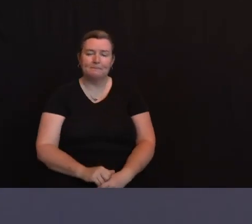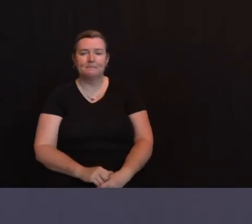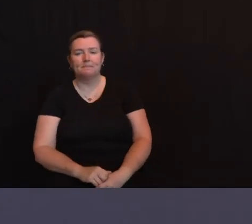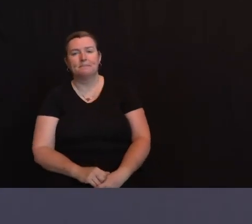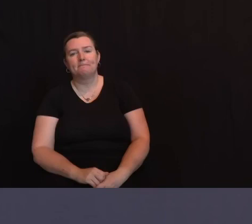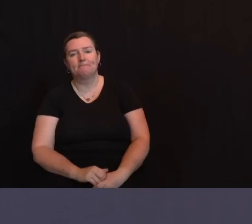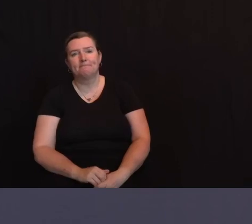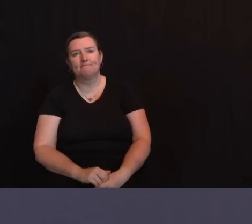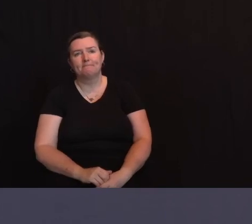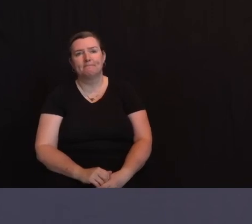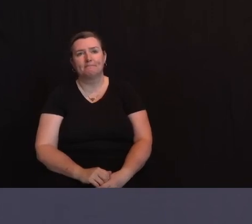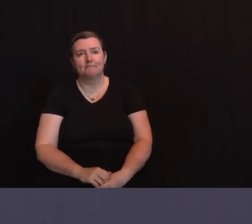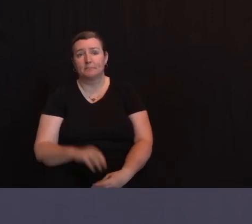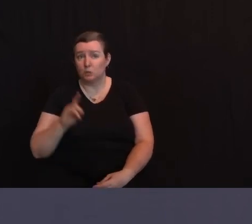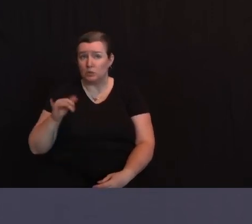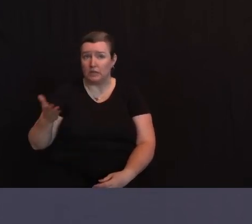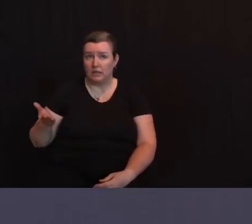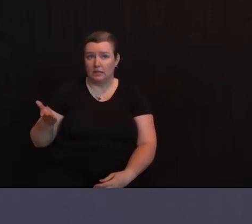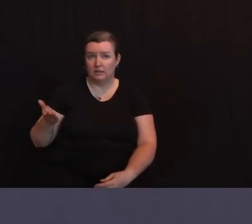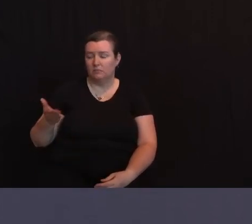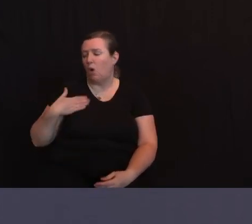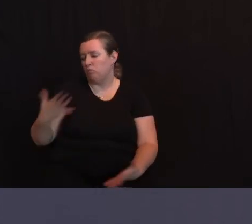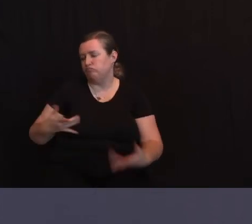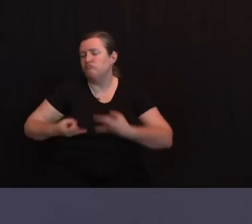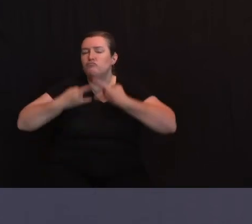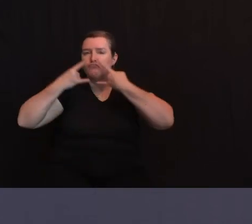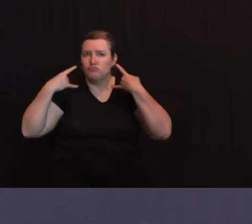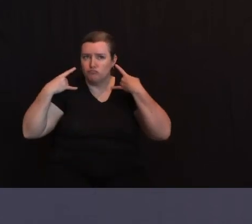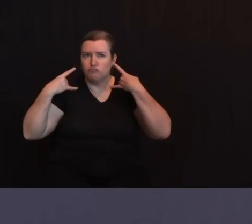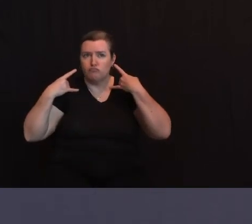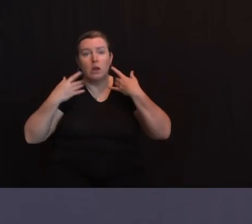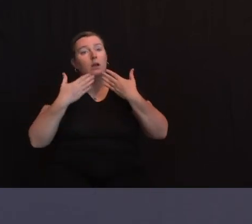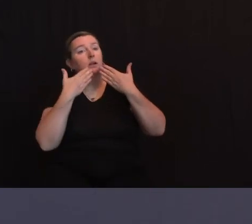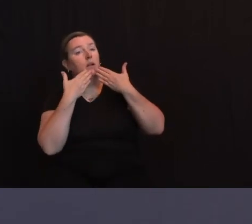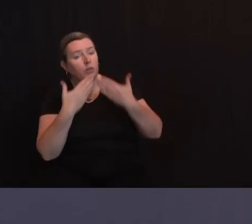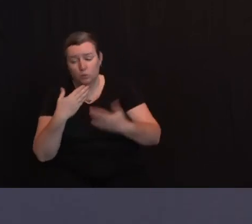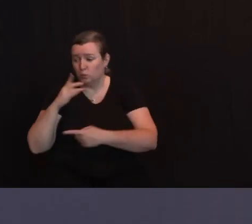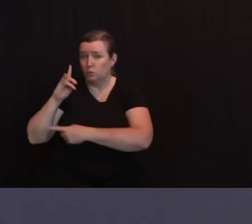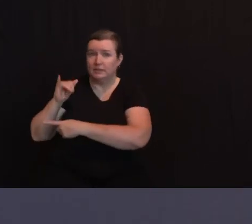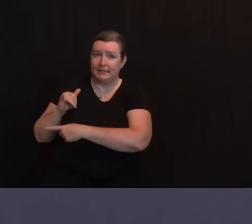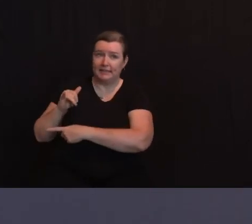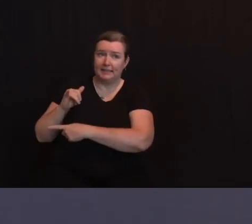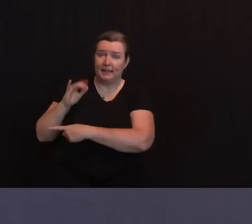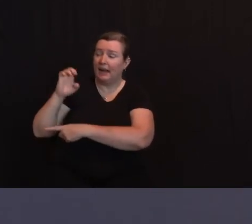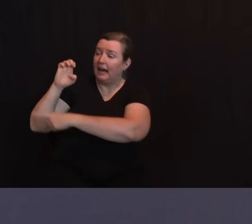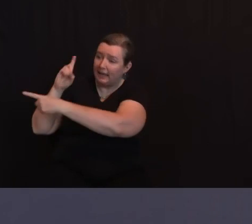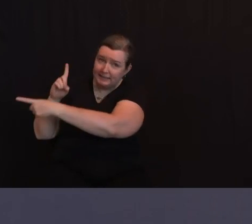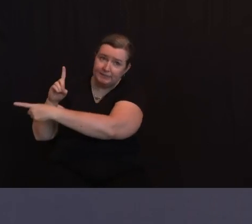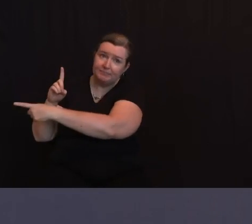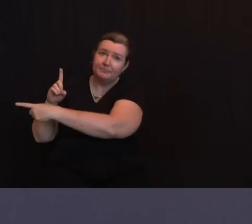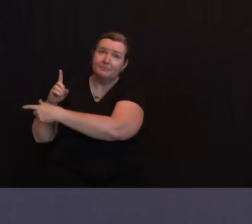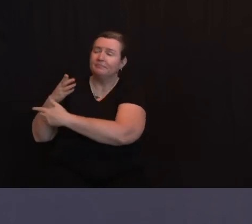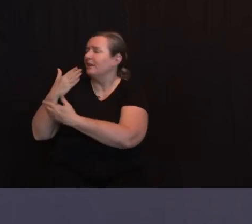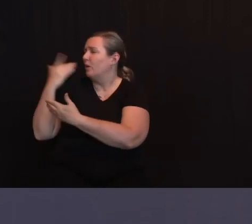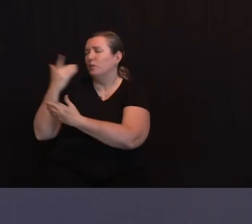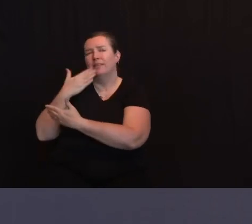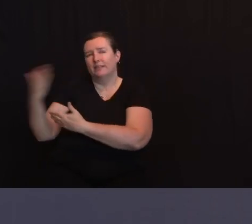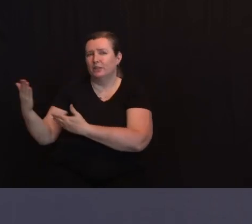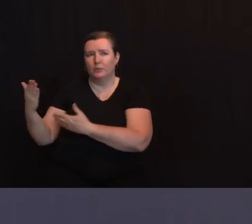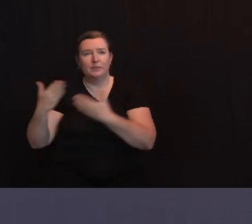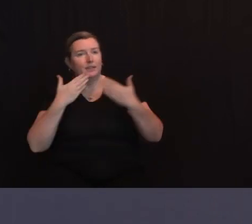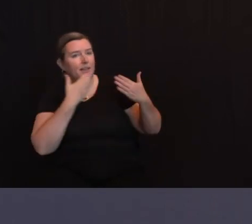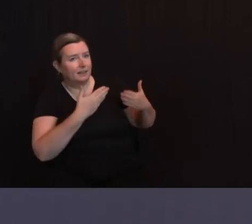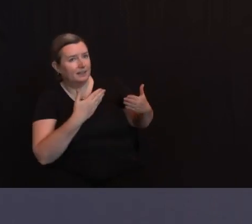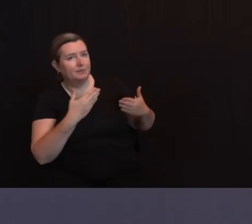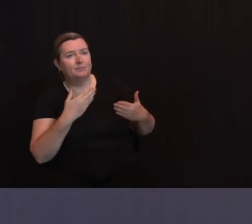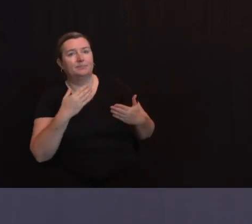Judy, I'm going to mask up if that's all right. I want to thank Judy and Ed, as always, for being here. Pat, likewise. Jared, Matt